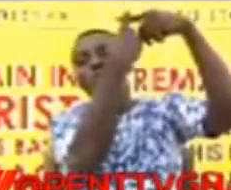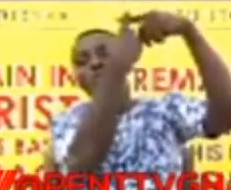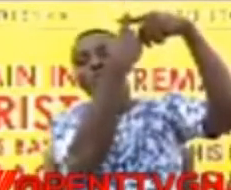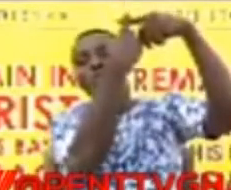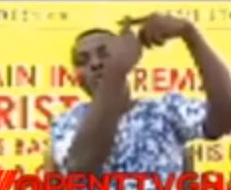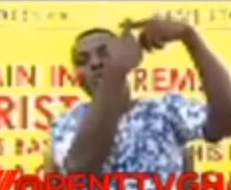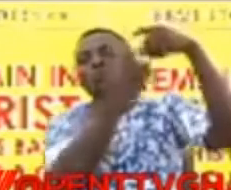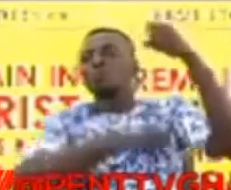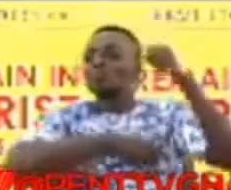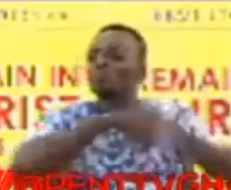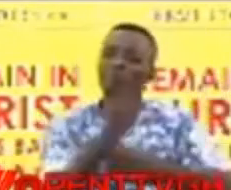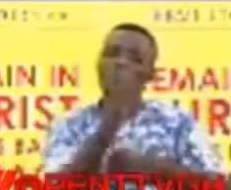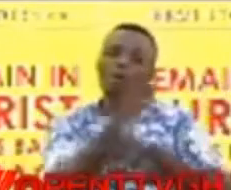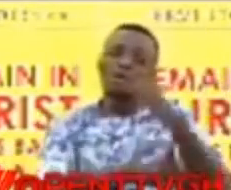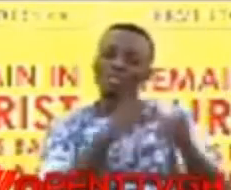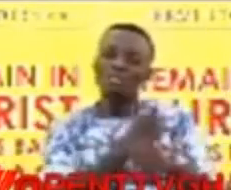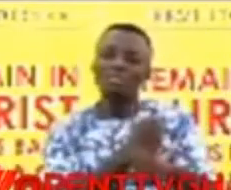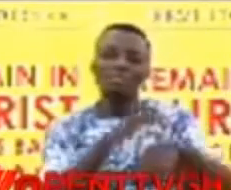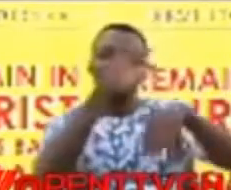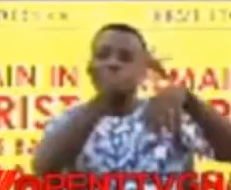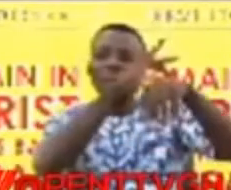1 year, the feet is hanging